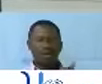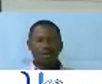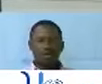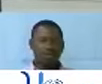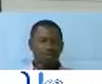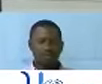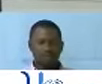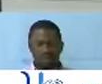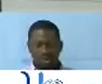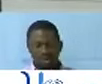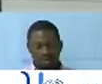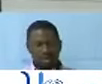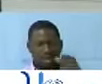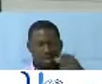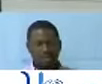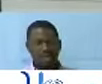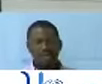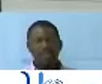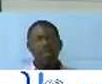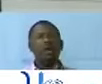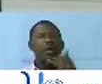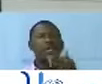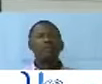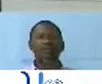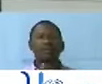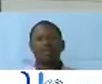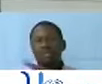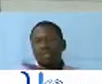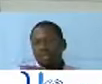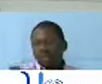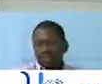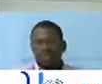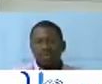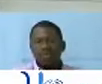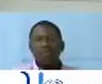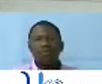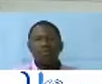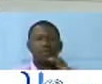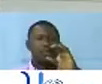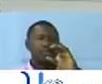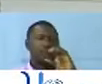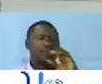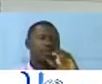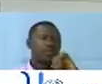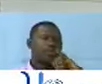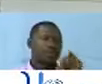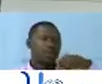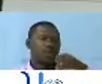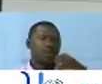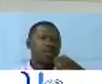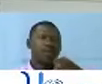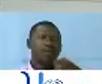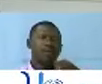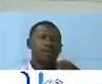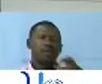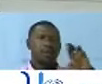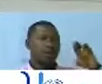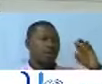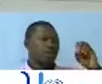we actually wrote a letter asking for the resignation of CJ Brobby. Mujjegi nak bind nañ